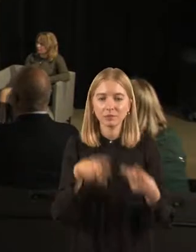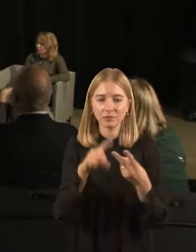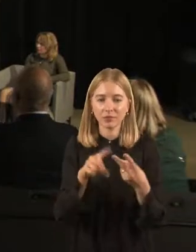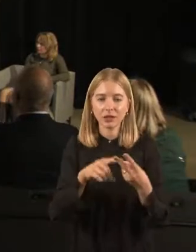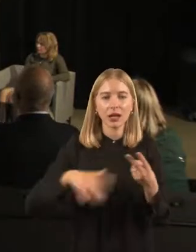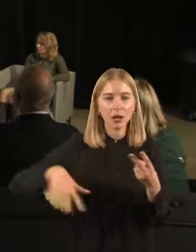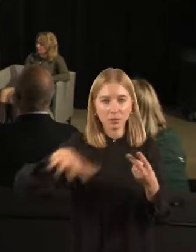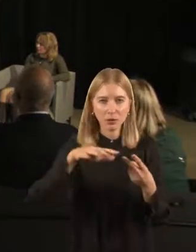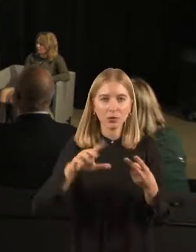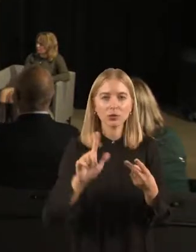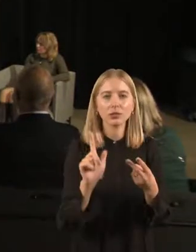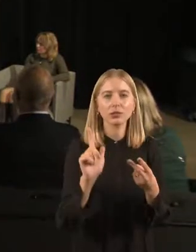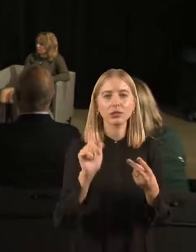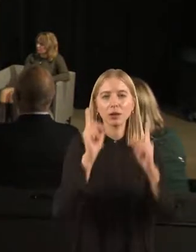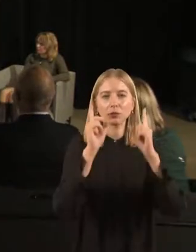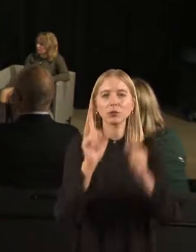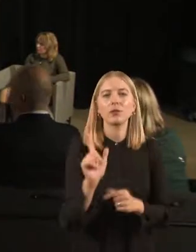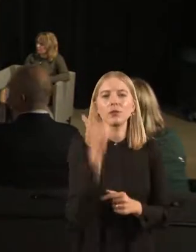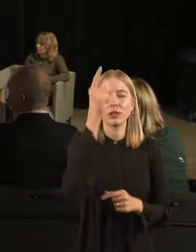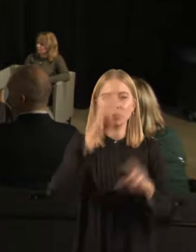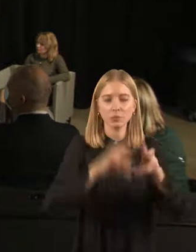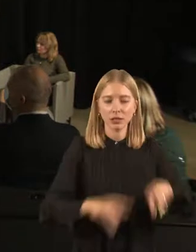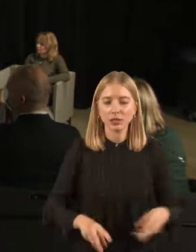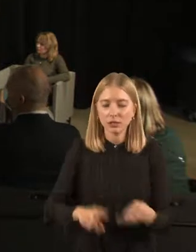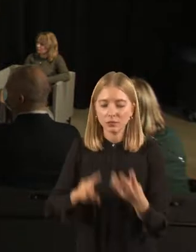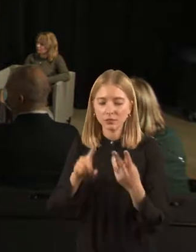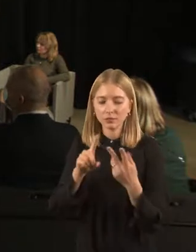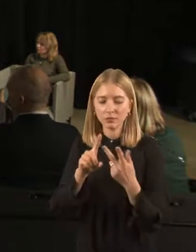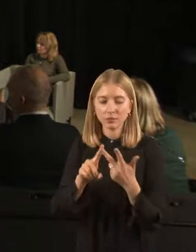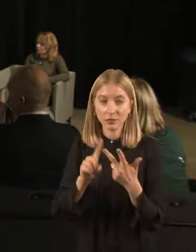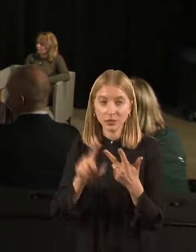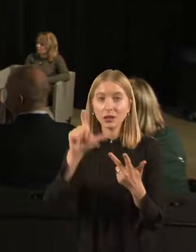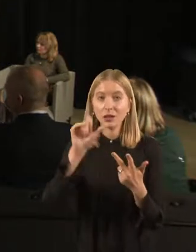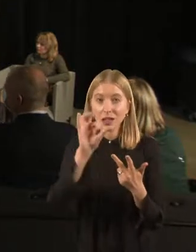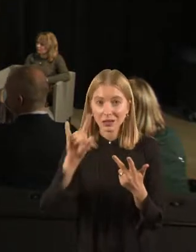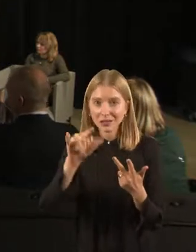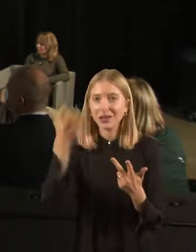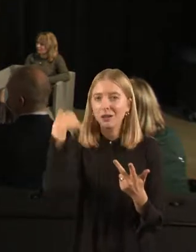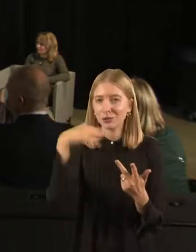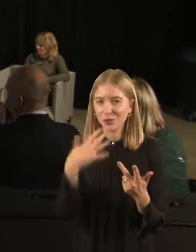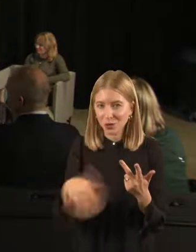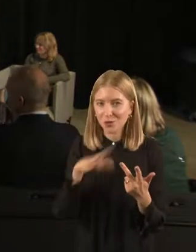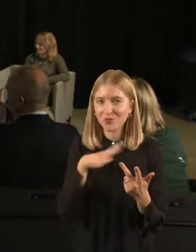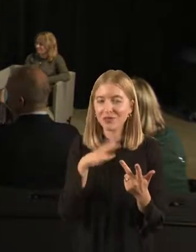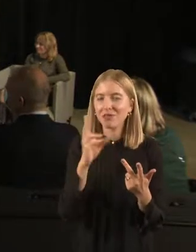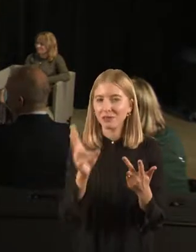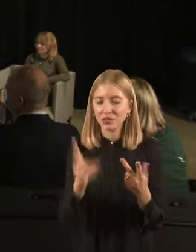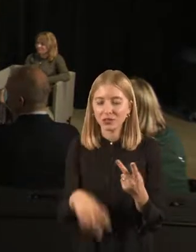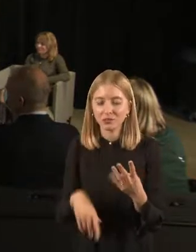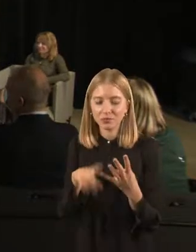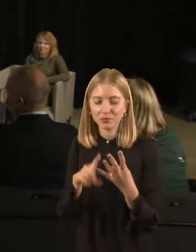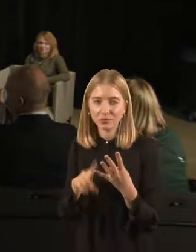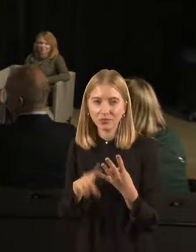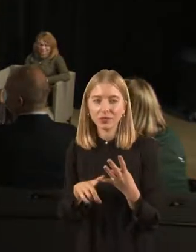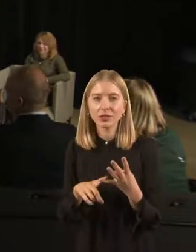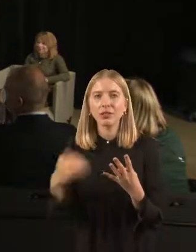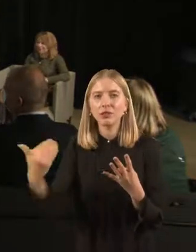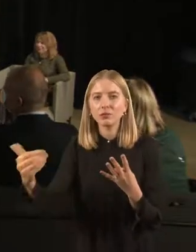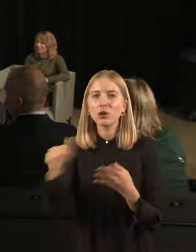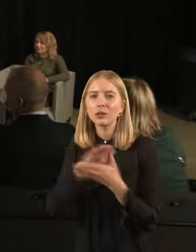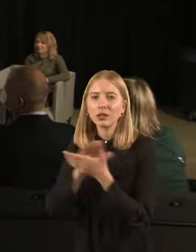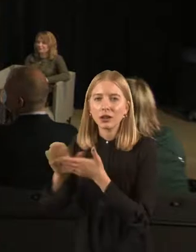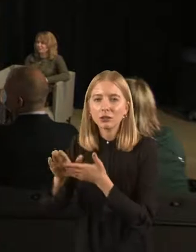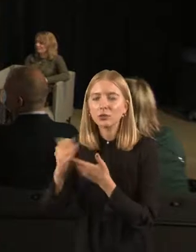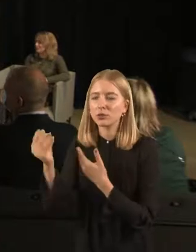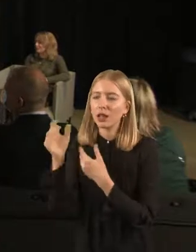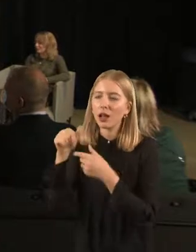Kuodis, Minister of Transport, Gintarė Krušnienė, Vice Minister of Environment. We have already introduced Rodolfo Lacy,